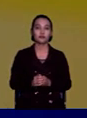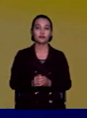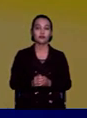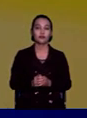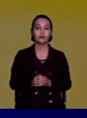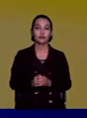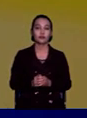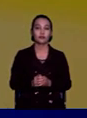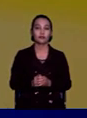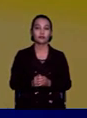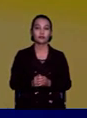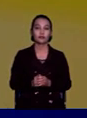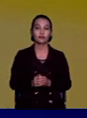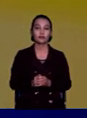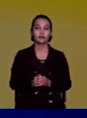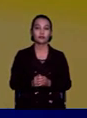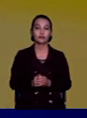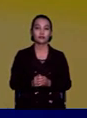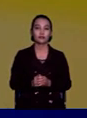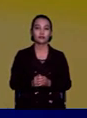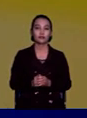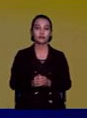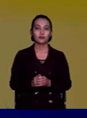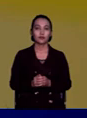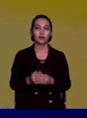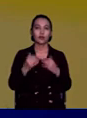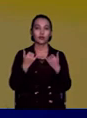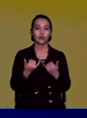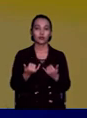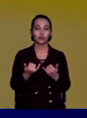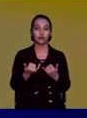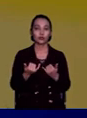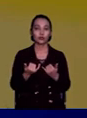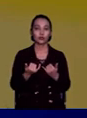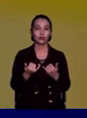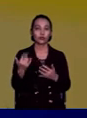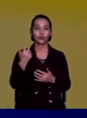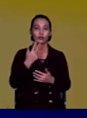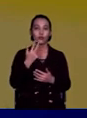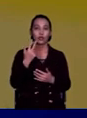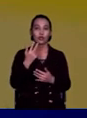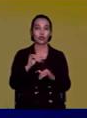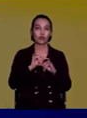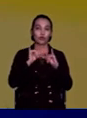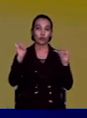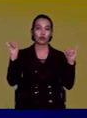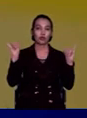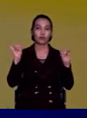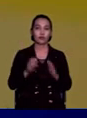yuzi 4 sm kvadratga teng. Ana endi uni 3 martaga orttiramiz.